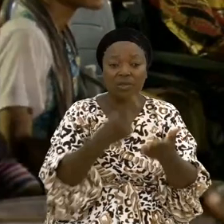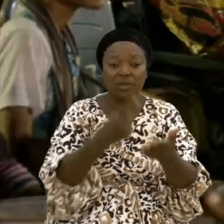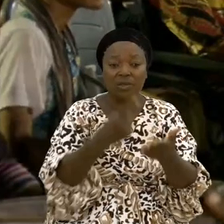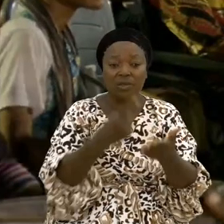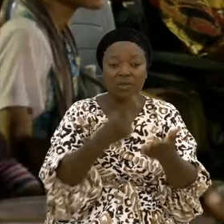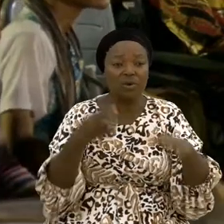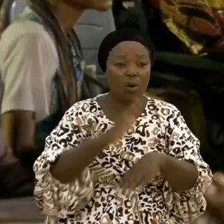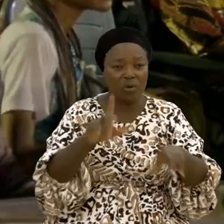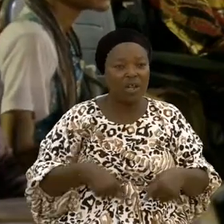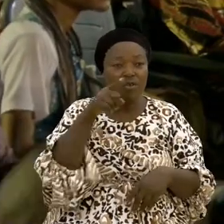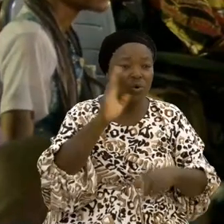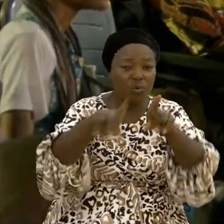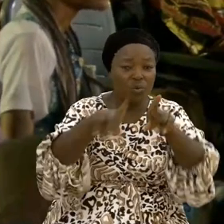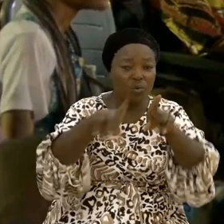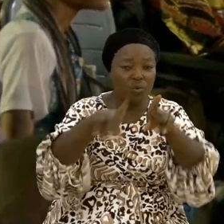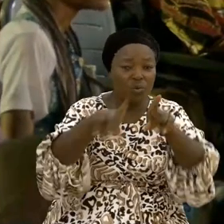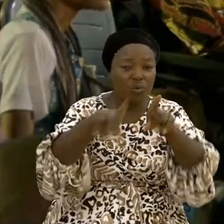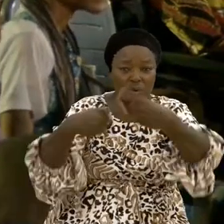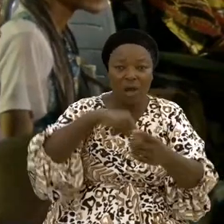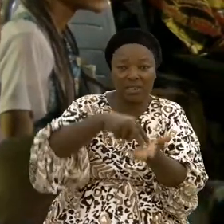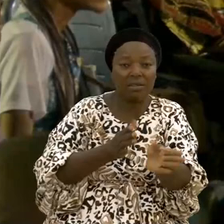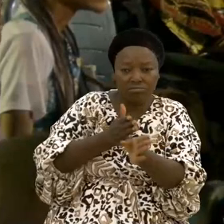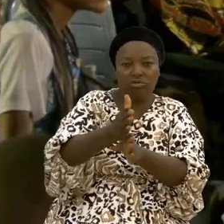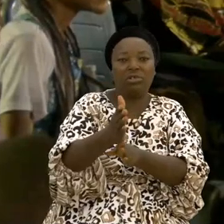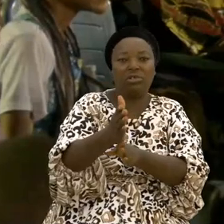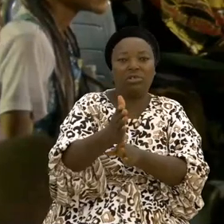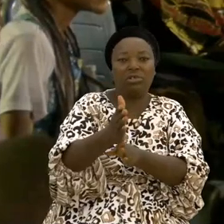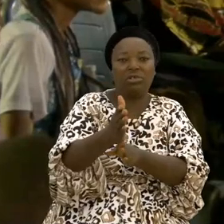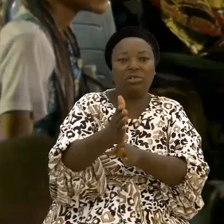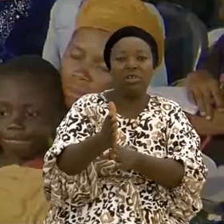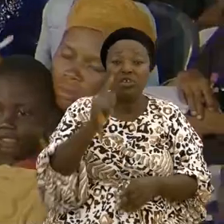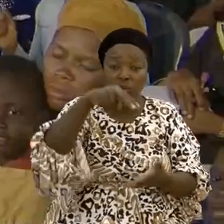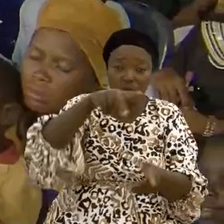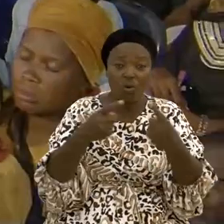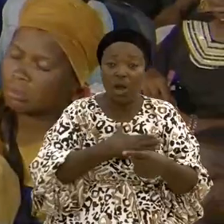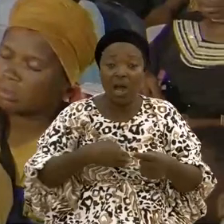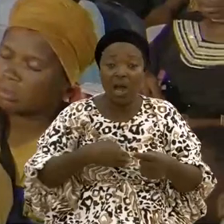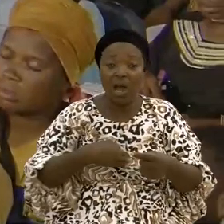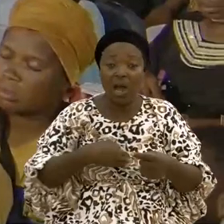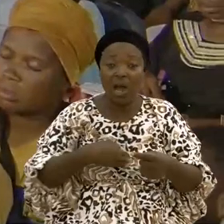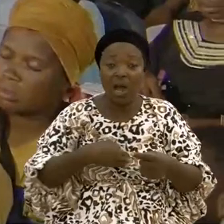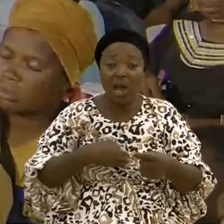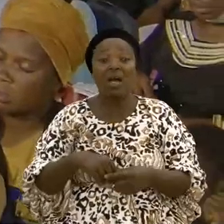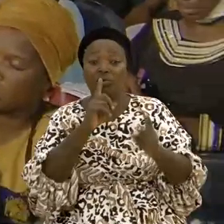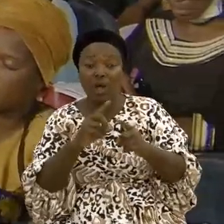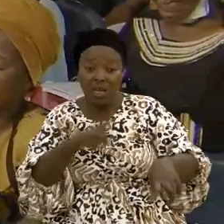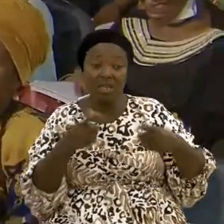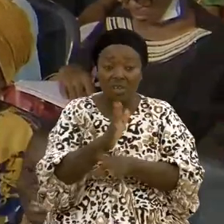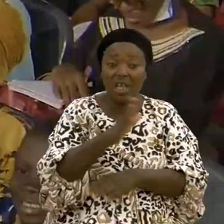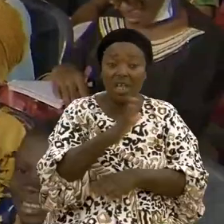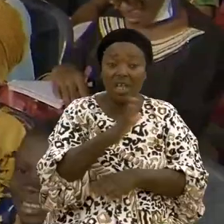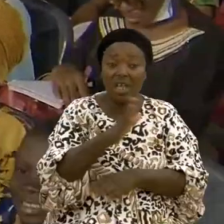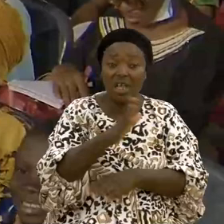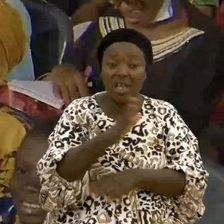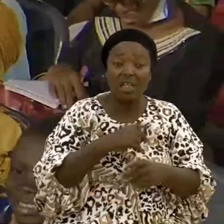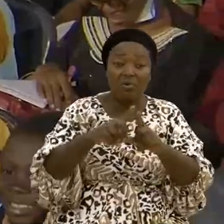will go and you will stand straight. You will go and you will live straight. You will go and live by